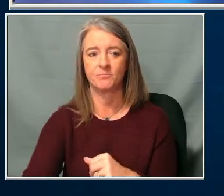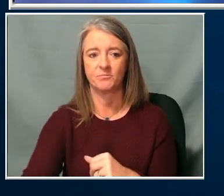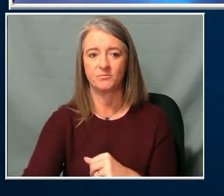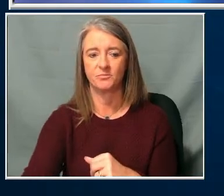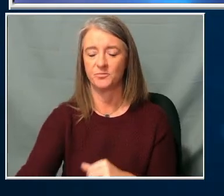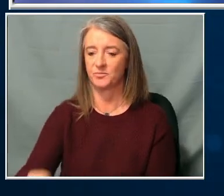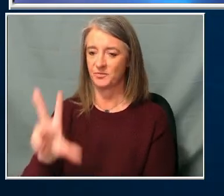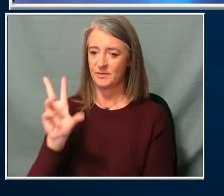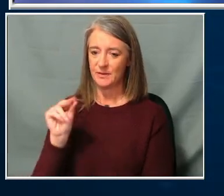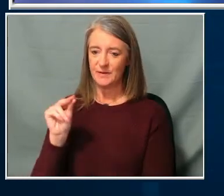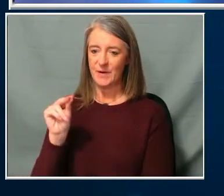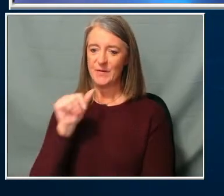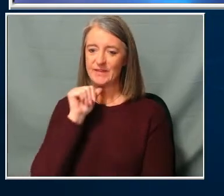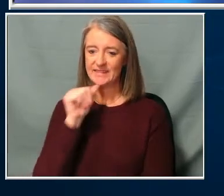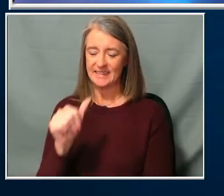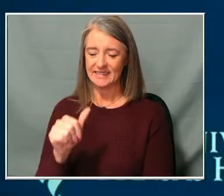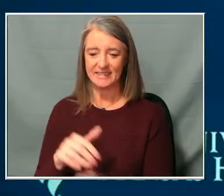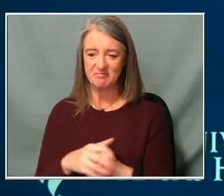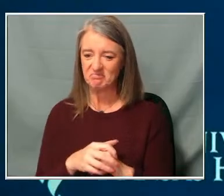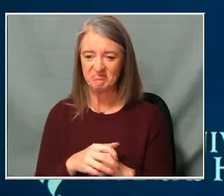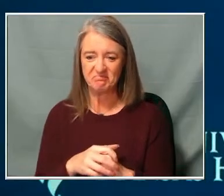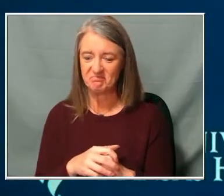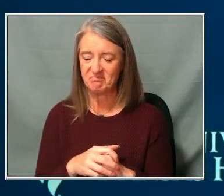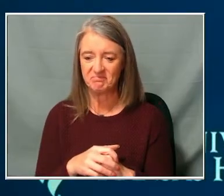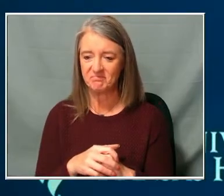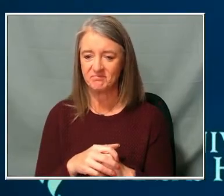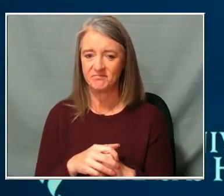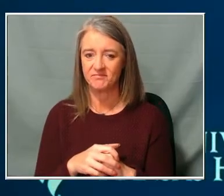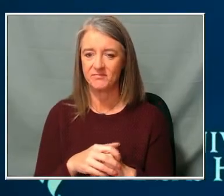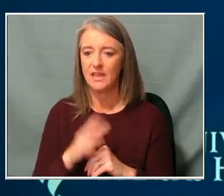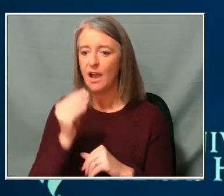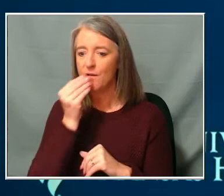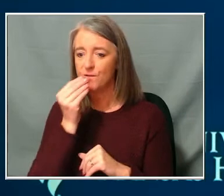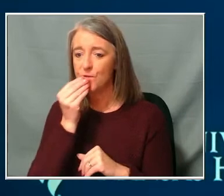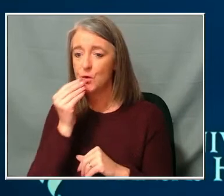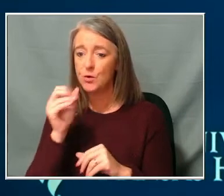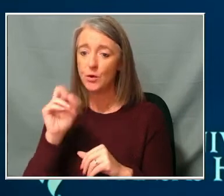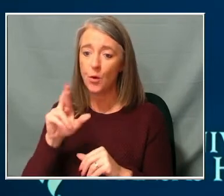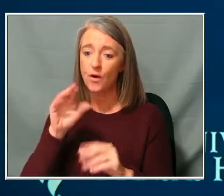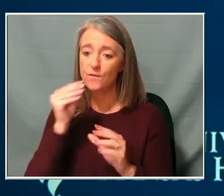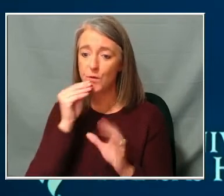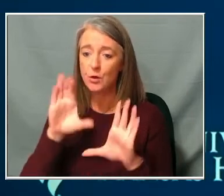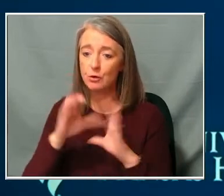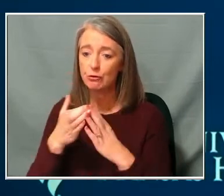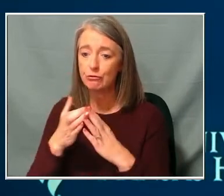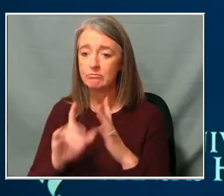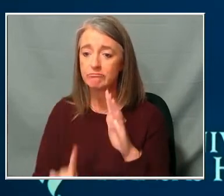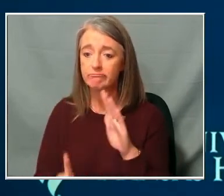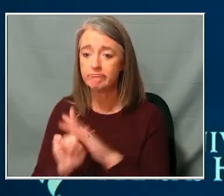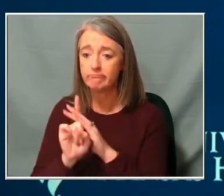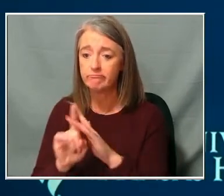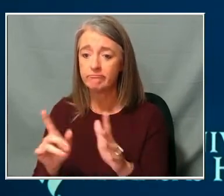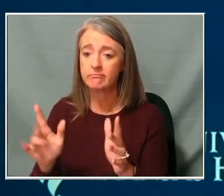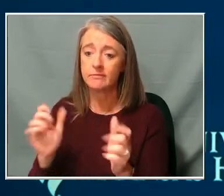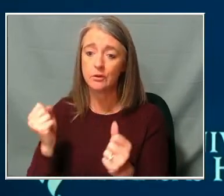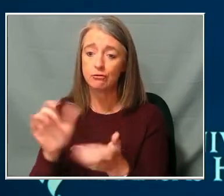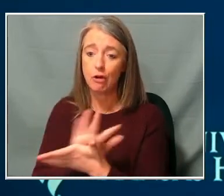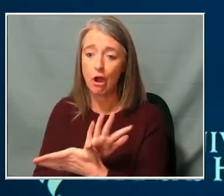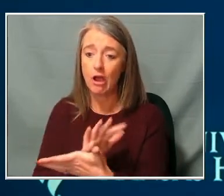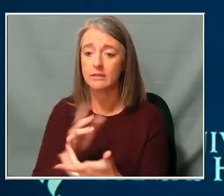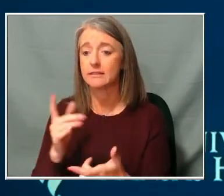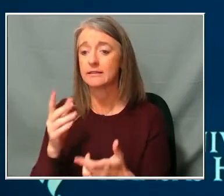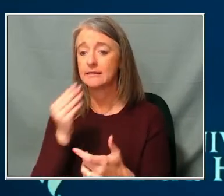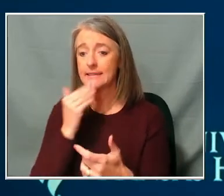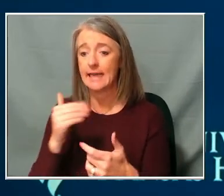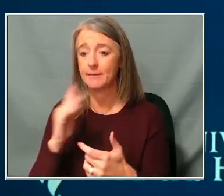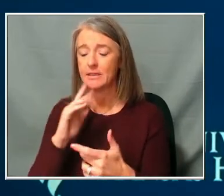it doesn't. Okay. So there isn't a food or food group that's actually prompting the diabetes. It's really the